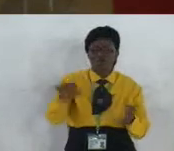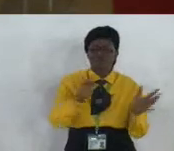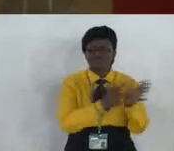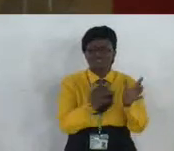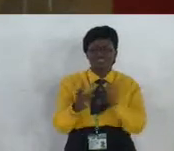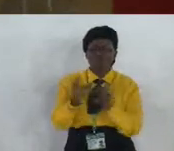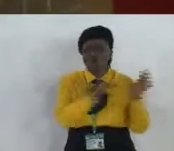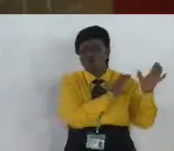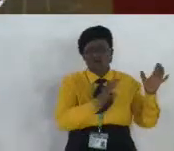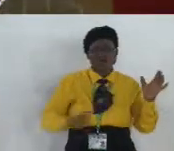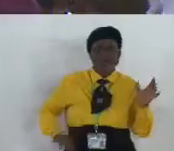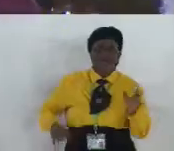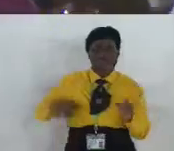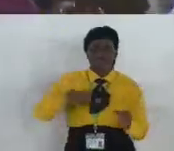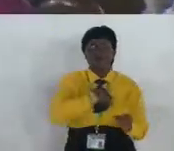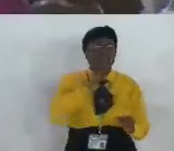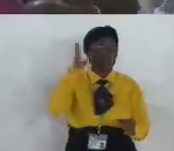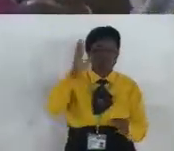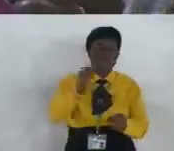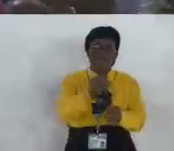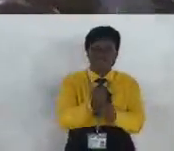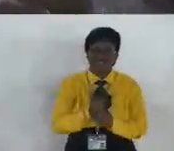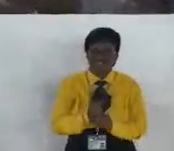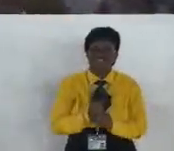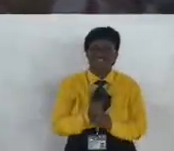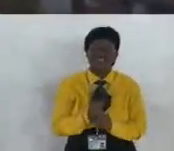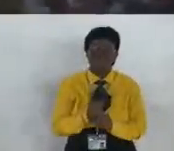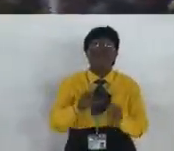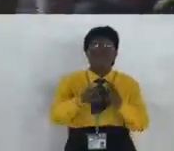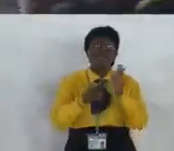singing the song of victory.